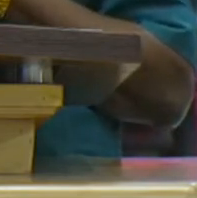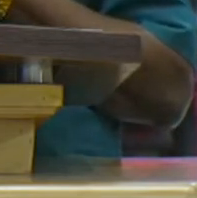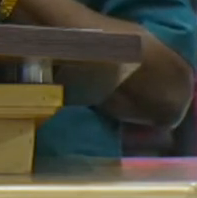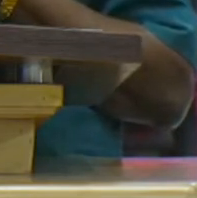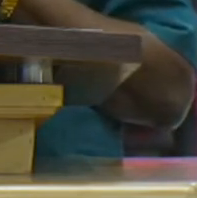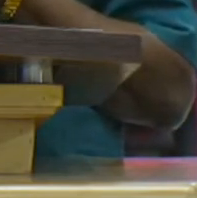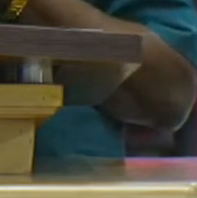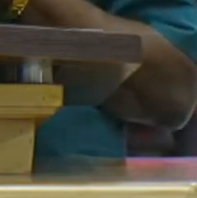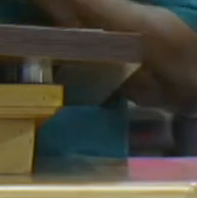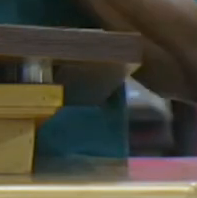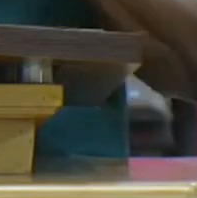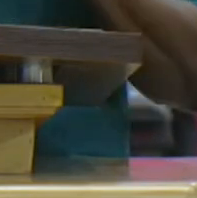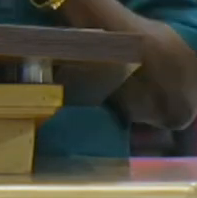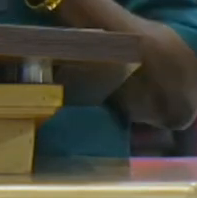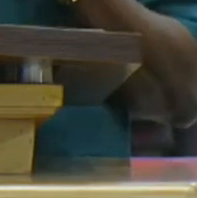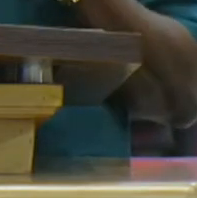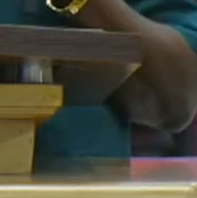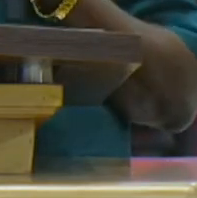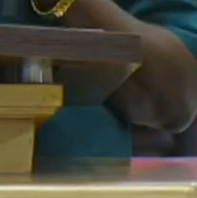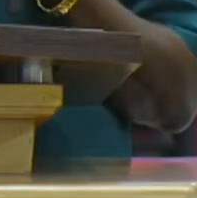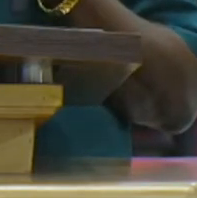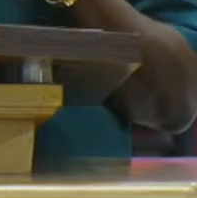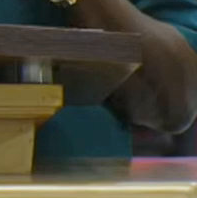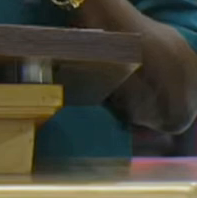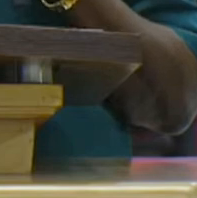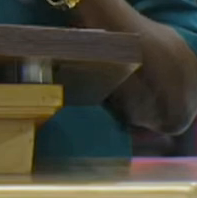Anything you want